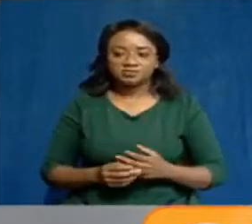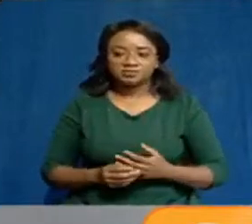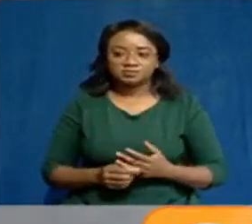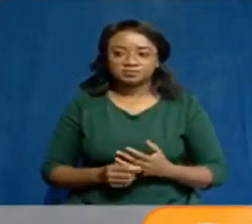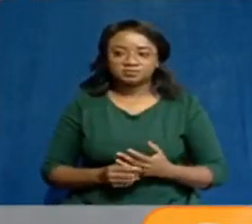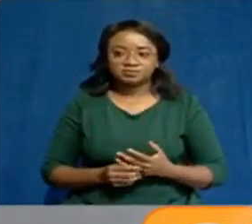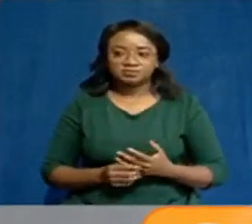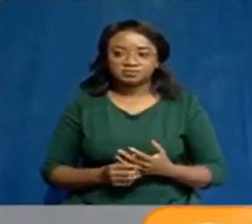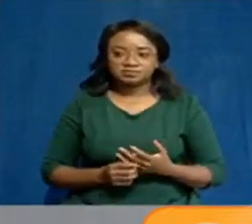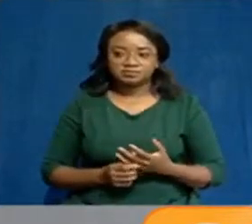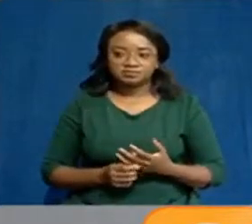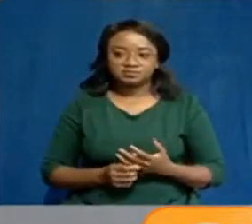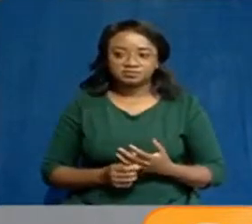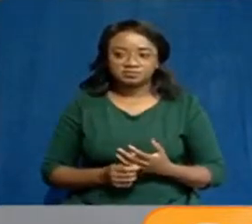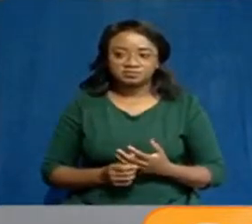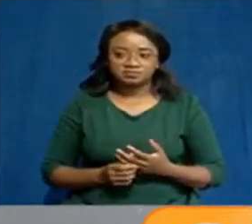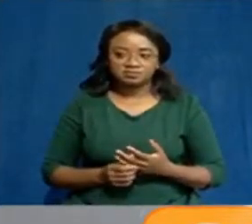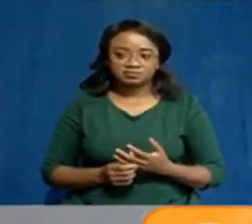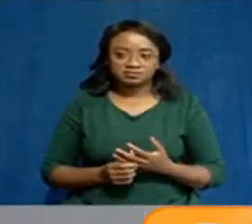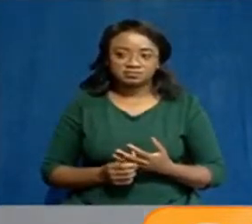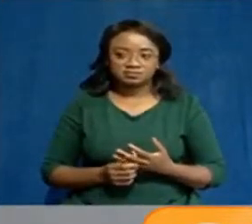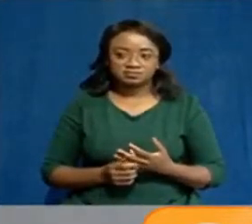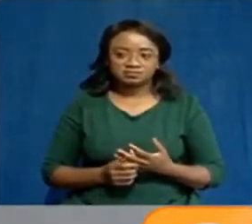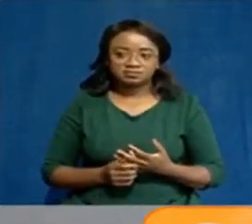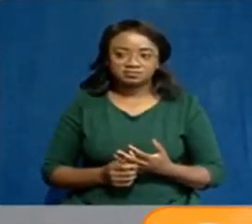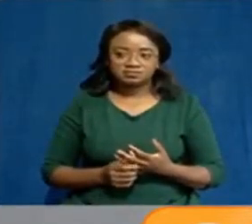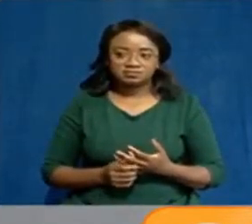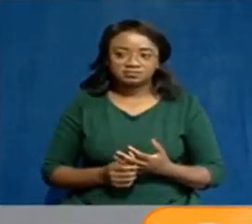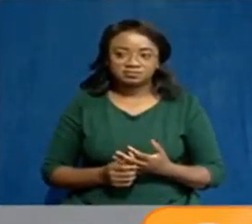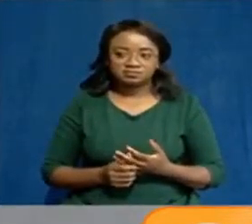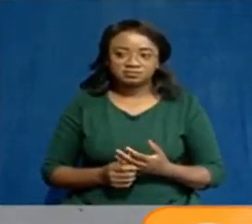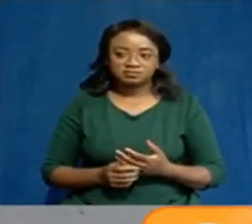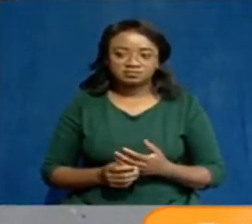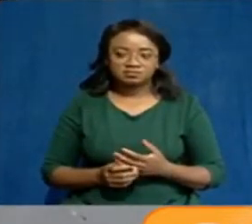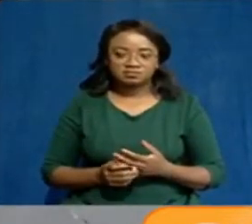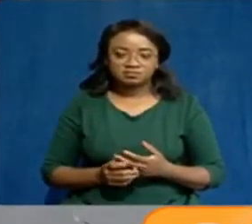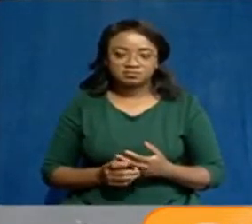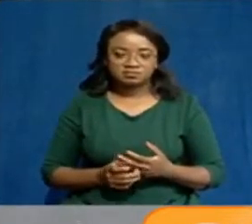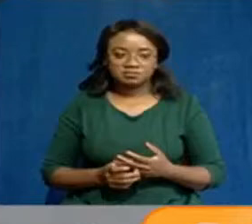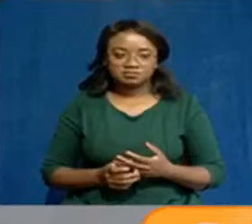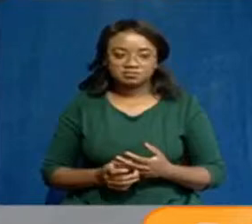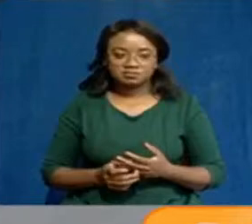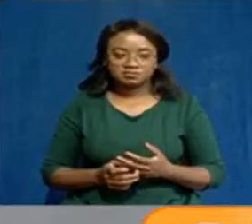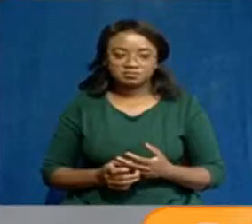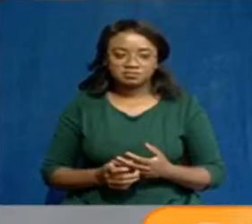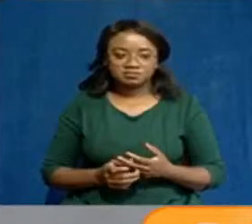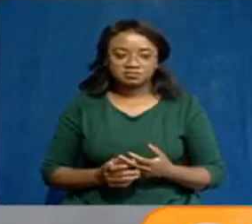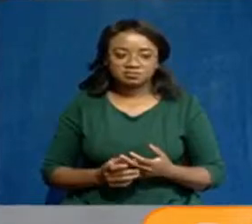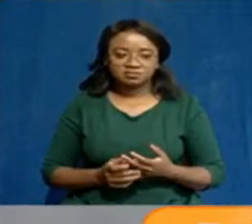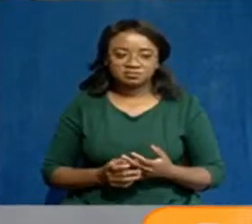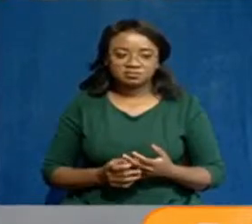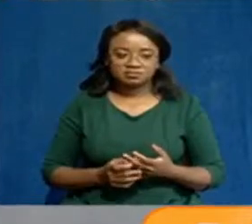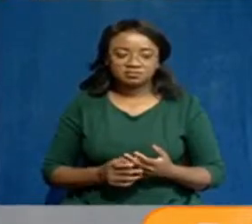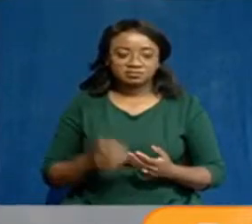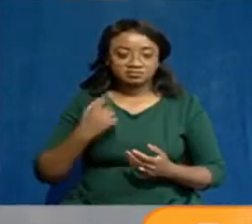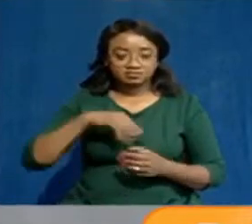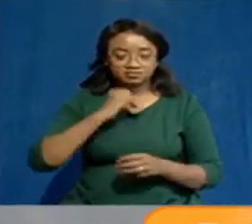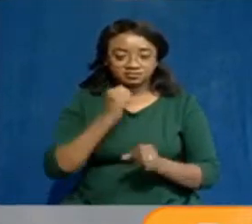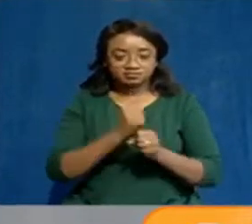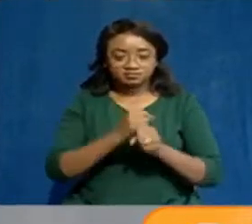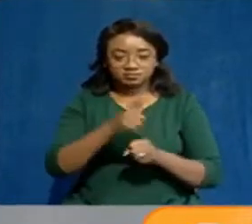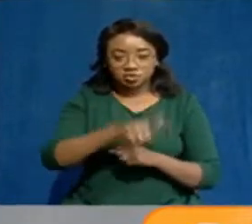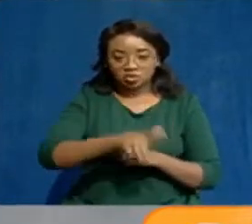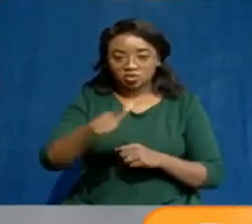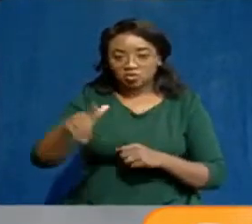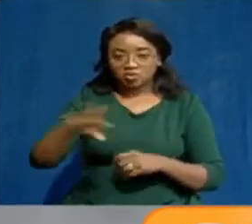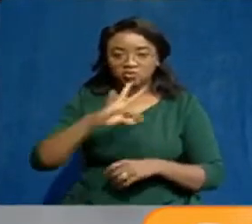When I first started, I mentioned that we work in all income levels. So you will find us in